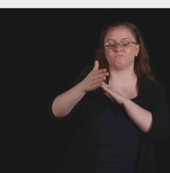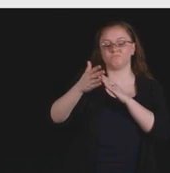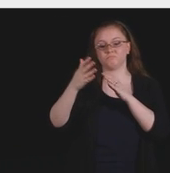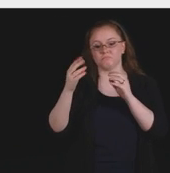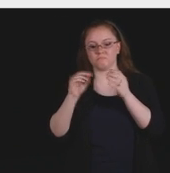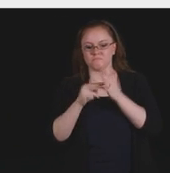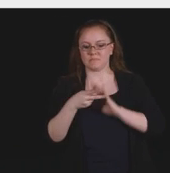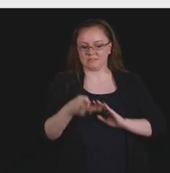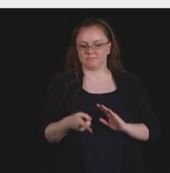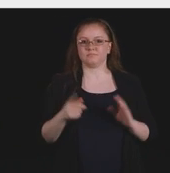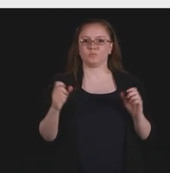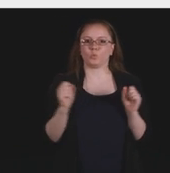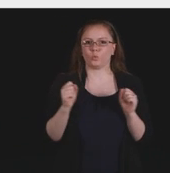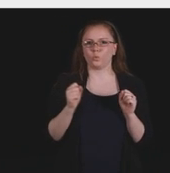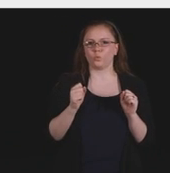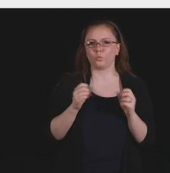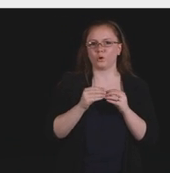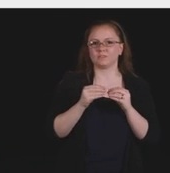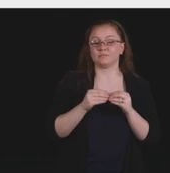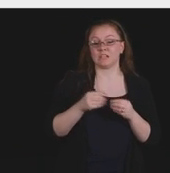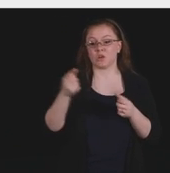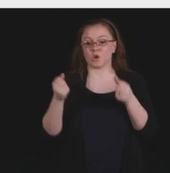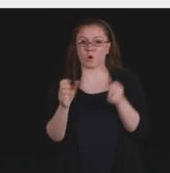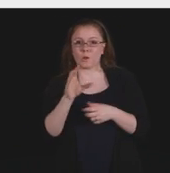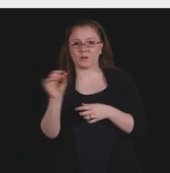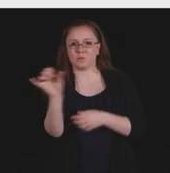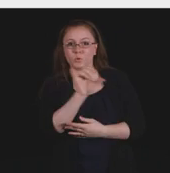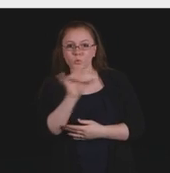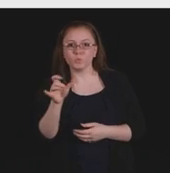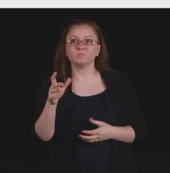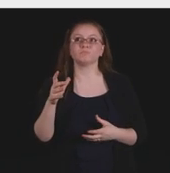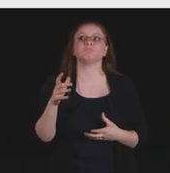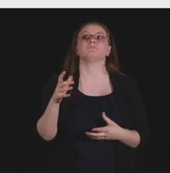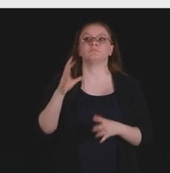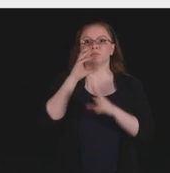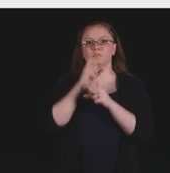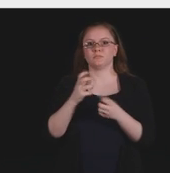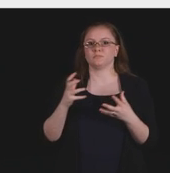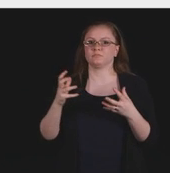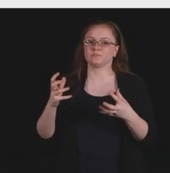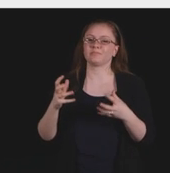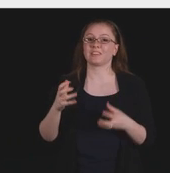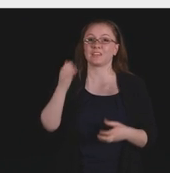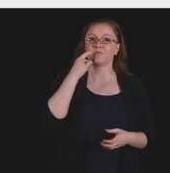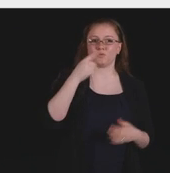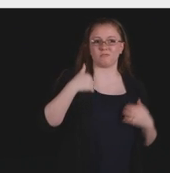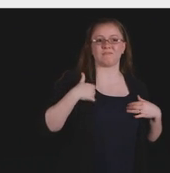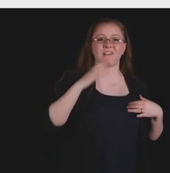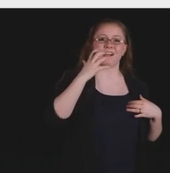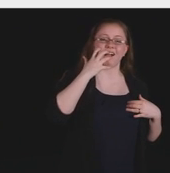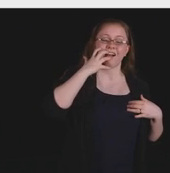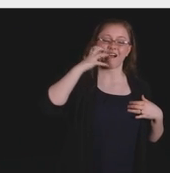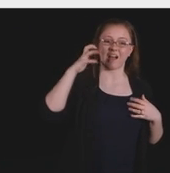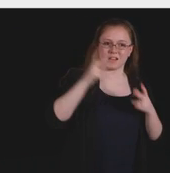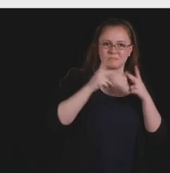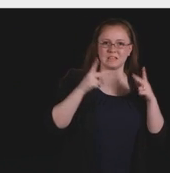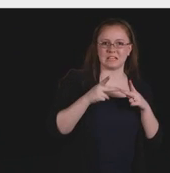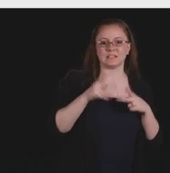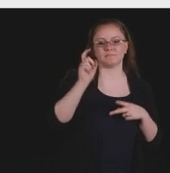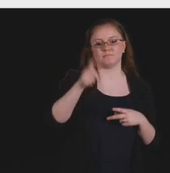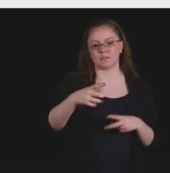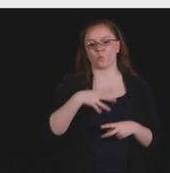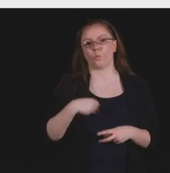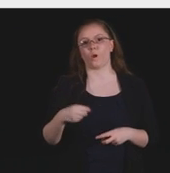because most of the time when you have a hot climate, you have to use the white cars because it will reflect the